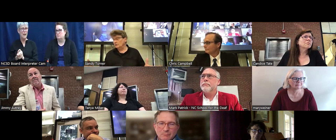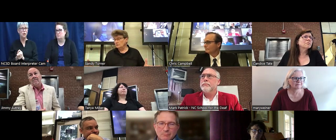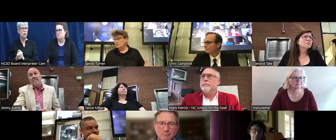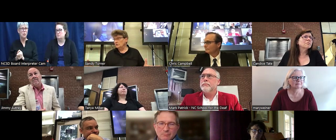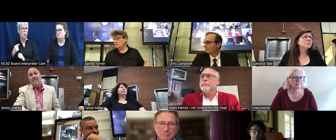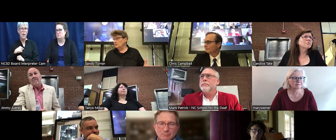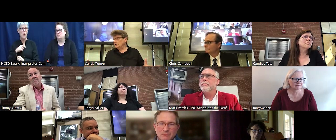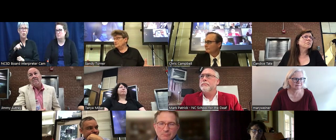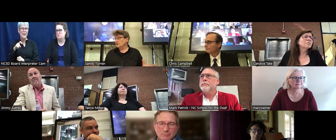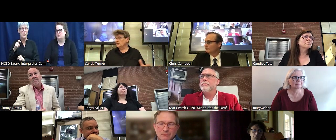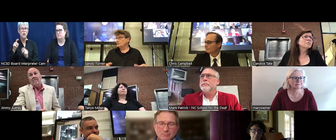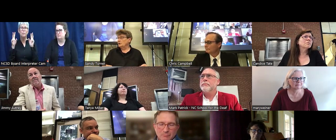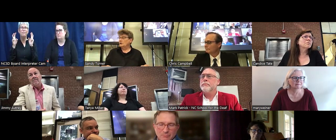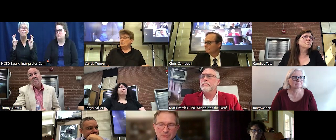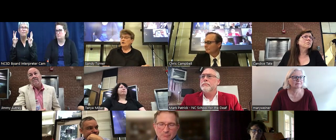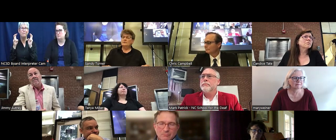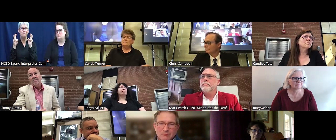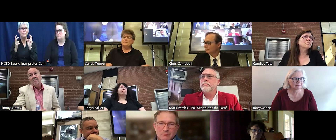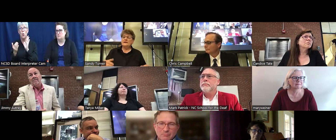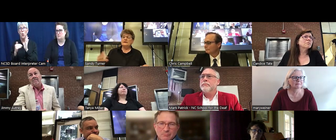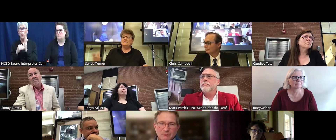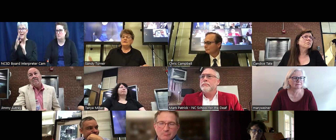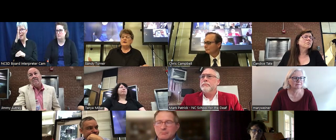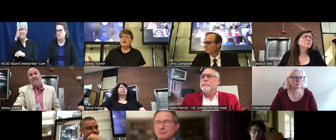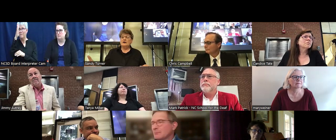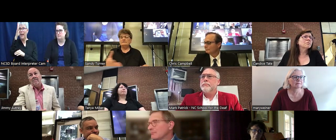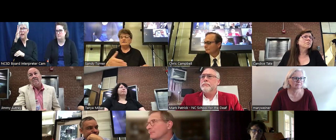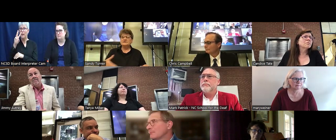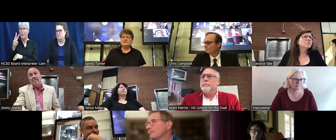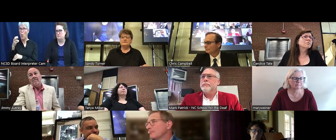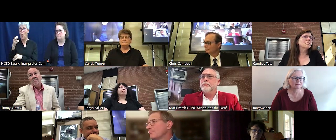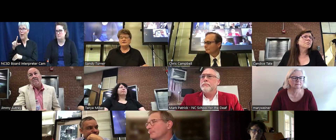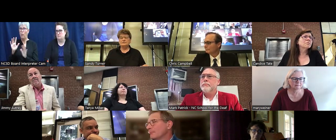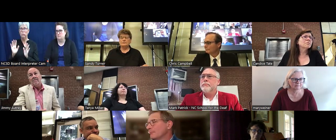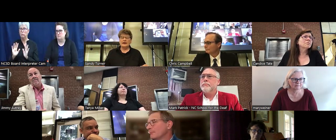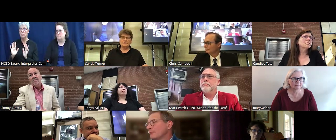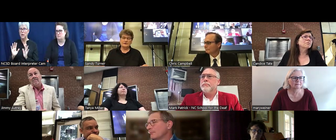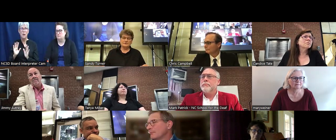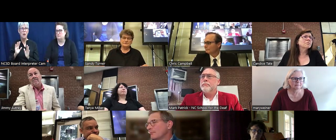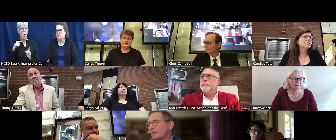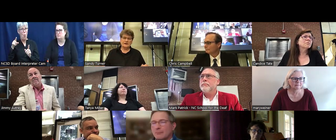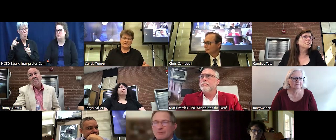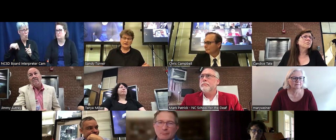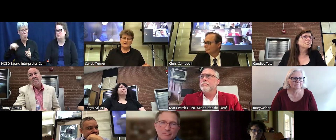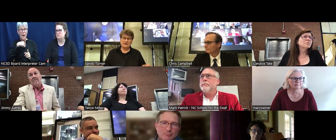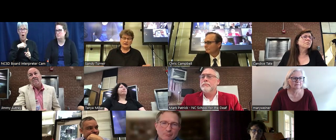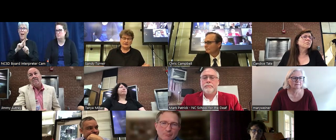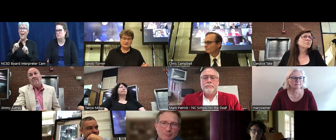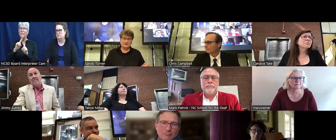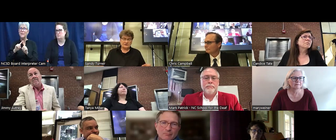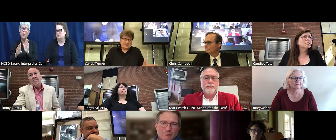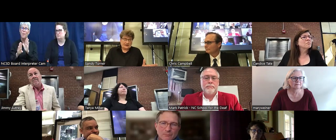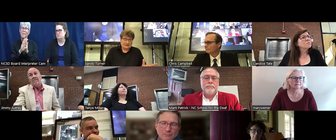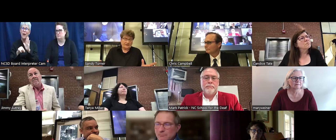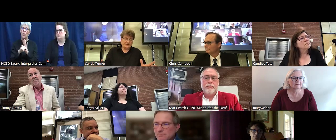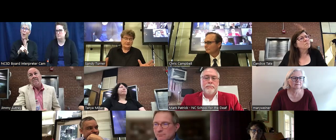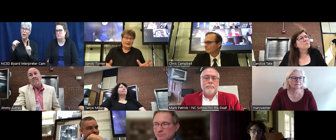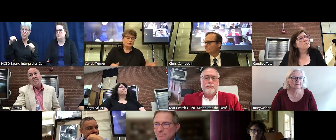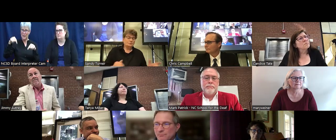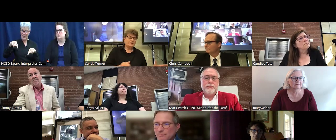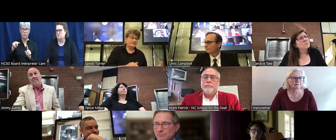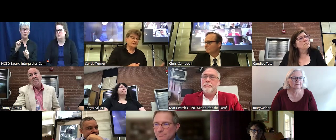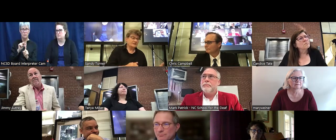wheel. So, and all of us come from different backgrounds, and I just think